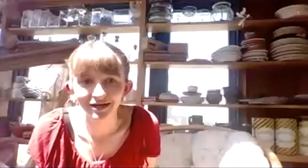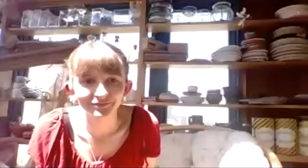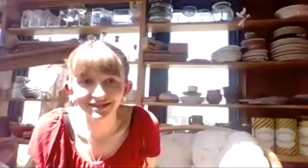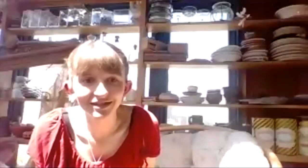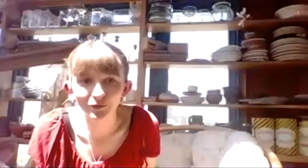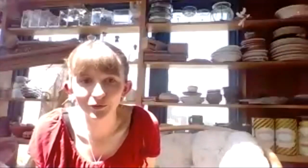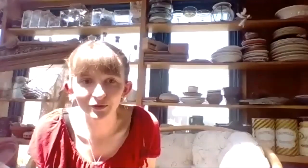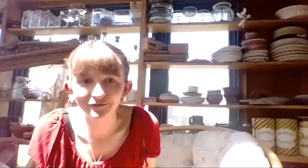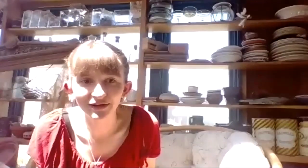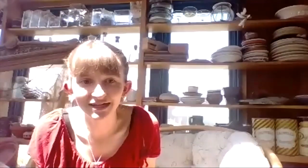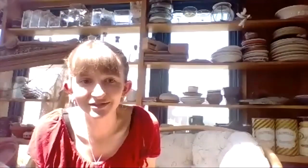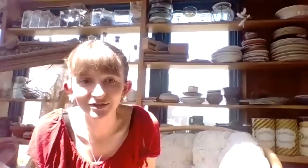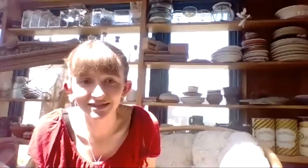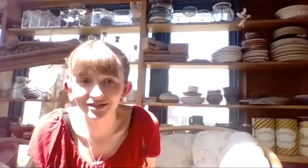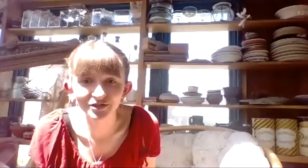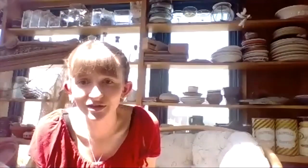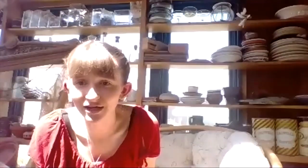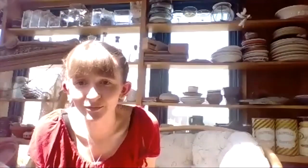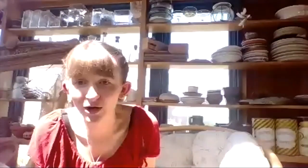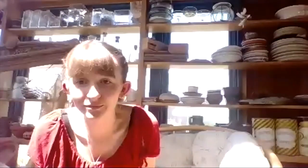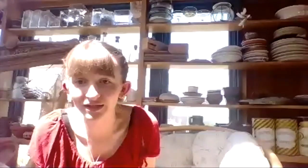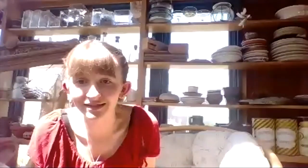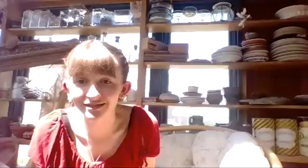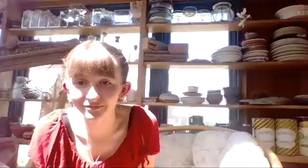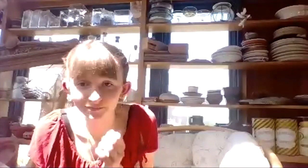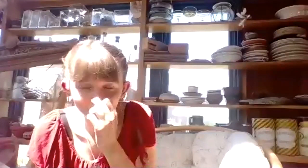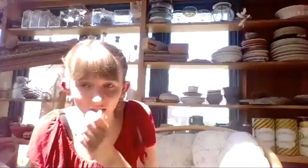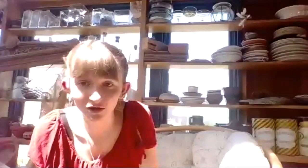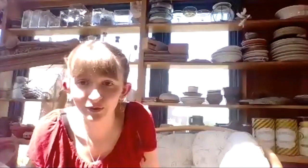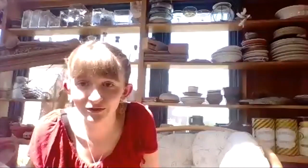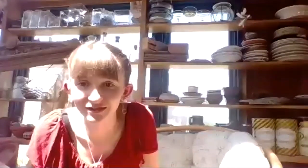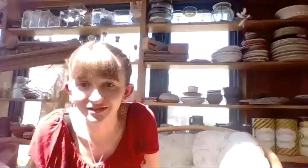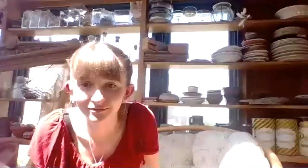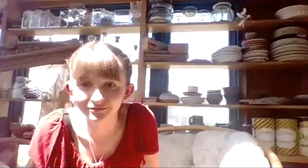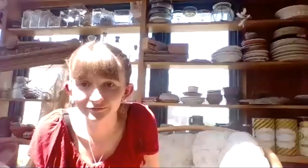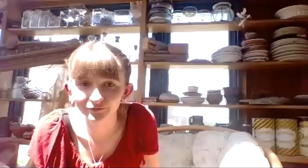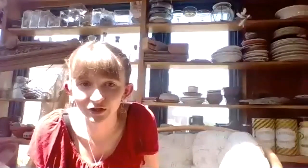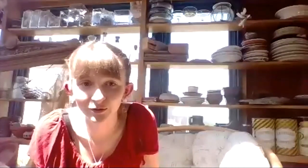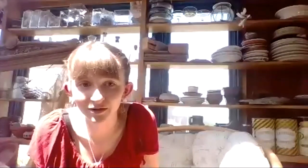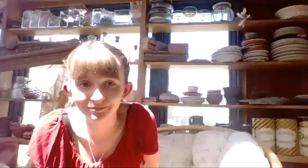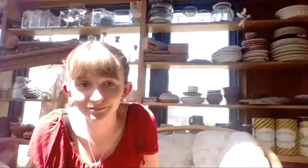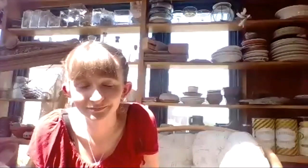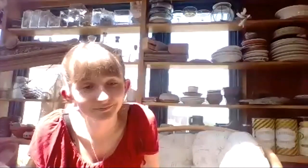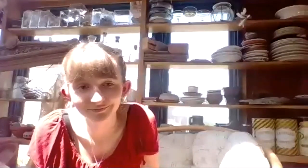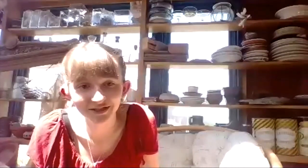yeah, that's like one of my favorite dinosaurs. It's also a theropod, but it's a herbivorous theropod. So